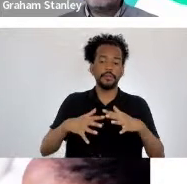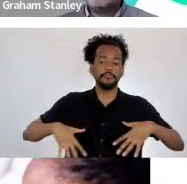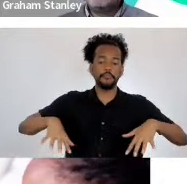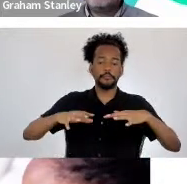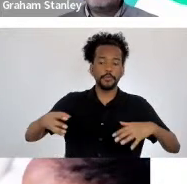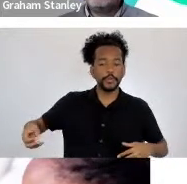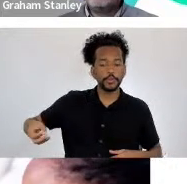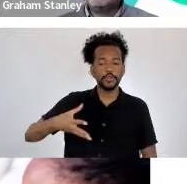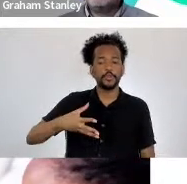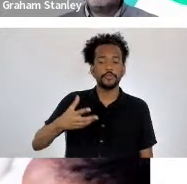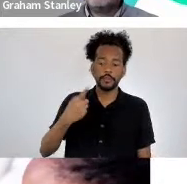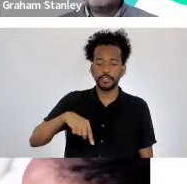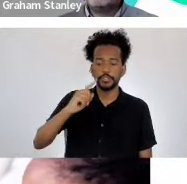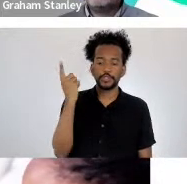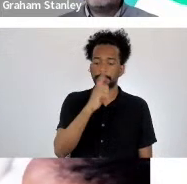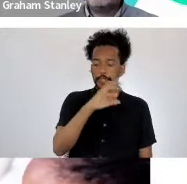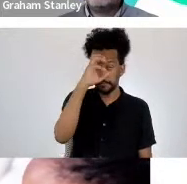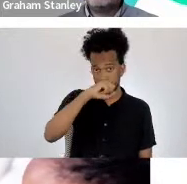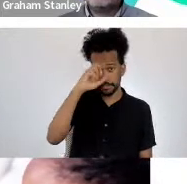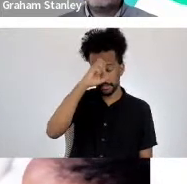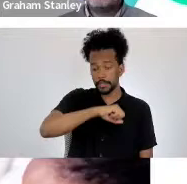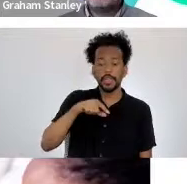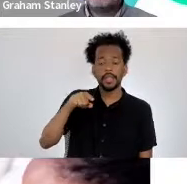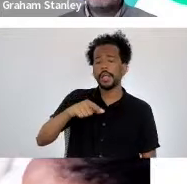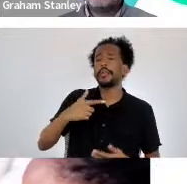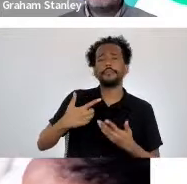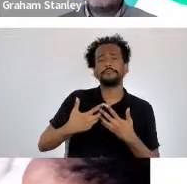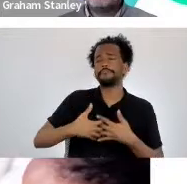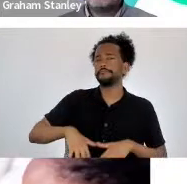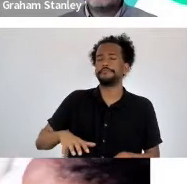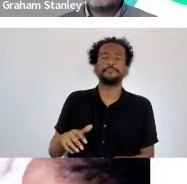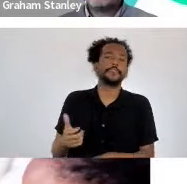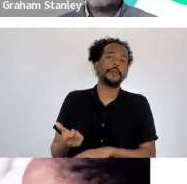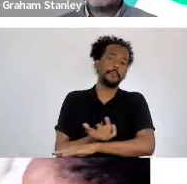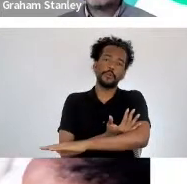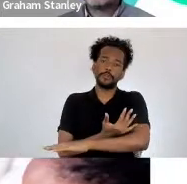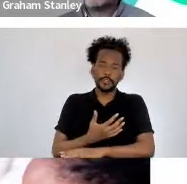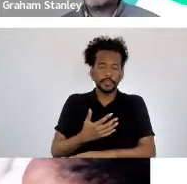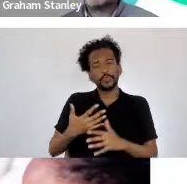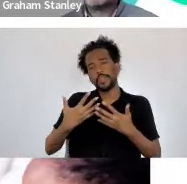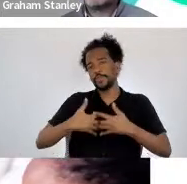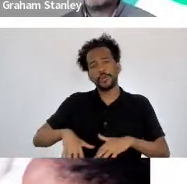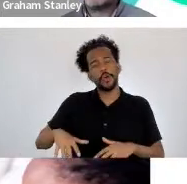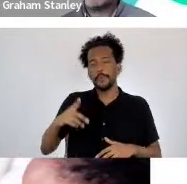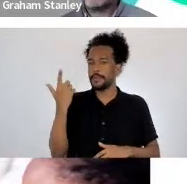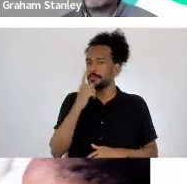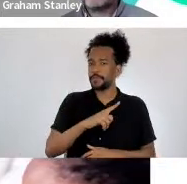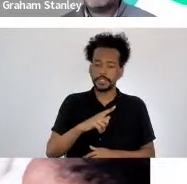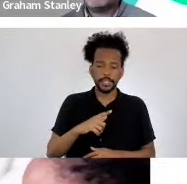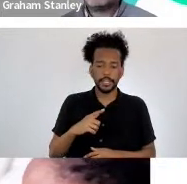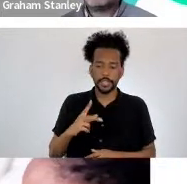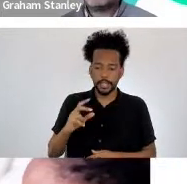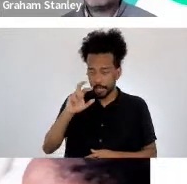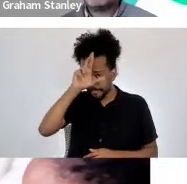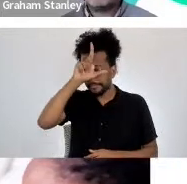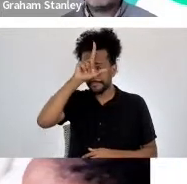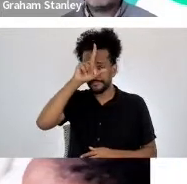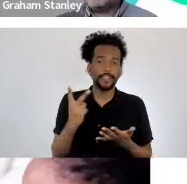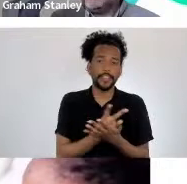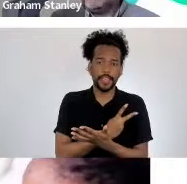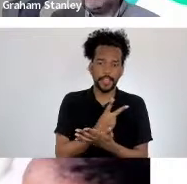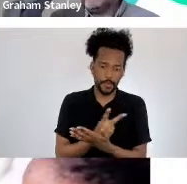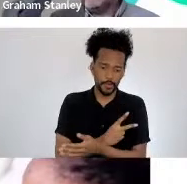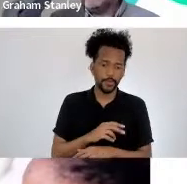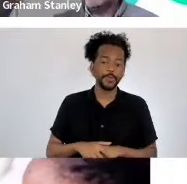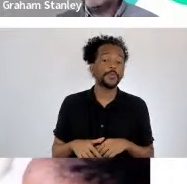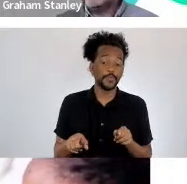natural emotion that learners feel. They feel worried about making mistakes. And Chen Kung et al. In a 2022 study